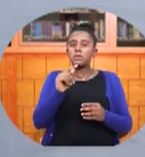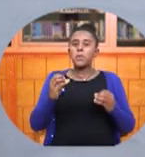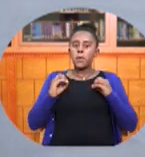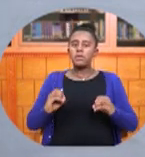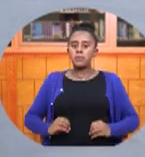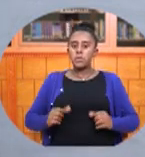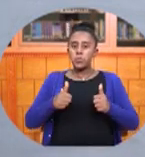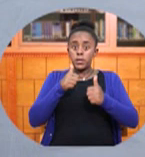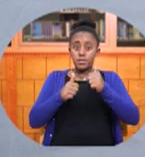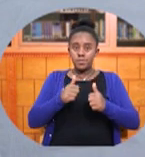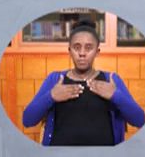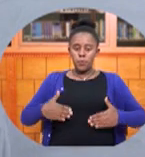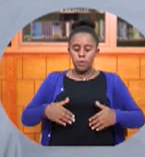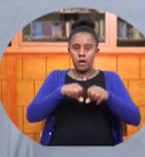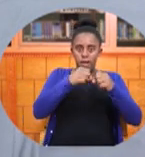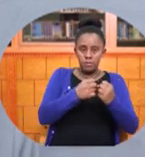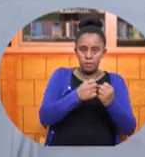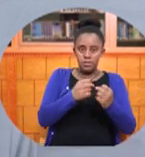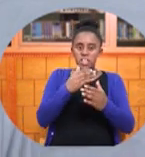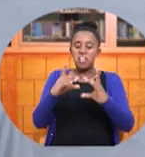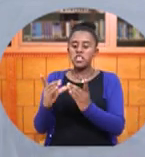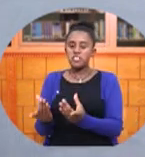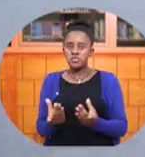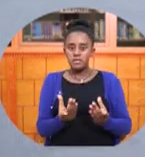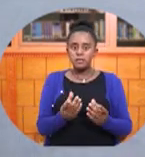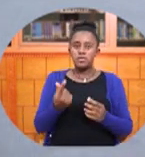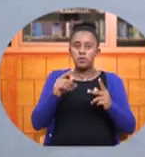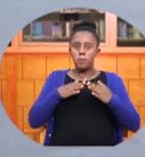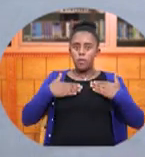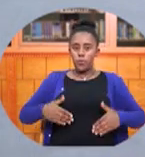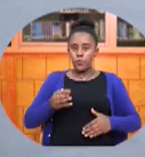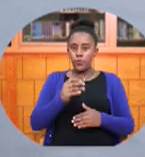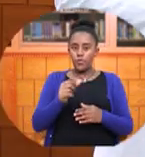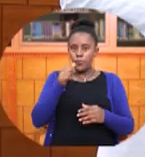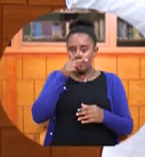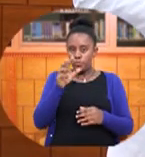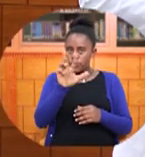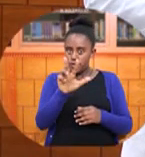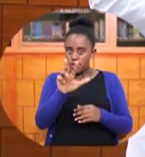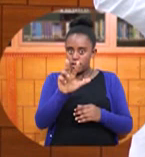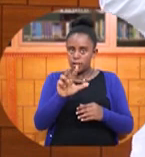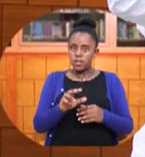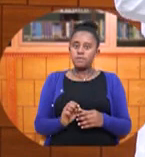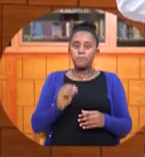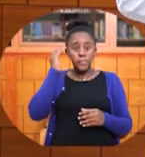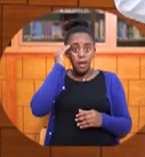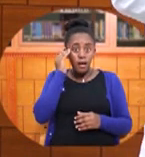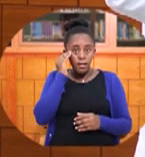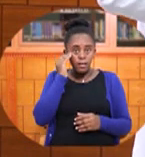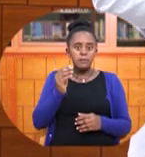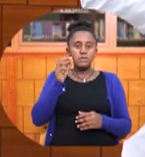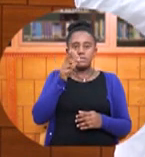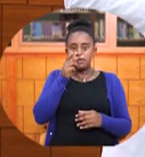their body is cut into sections. The body of the insect is cut into 3 sections: head,